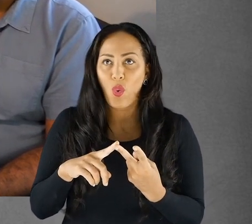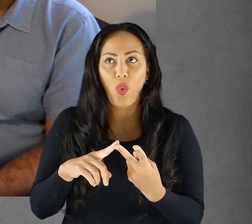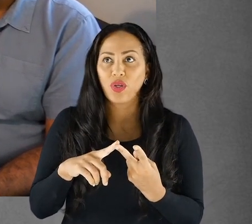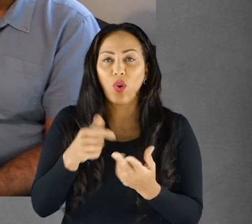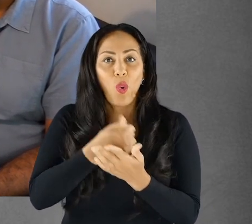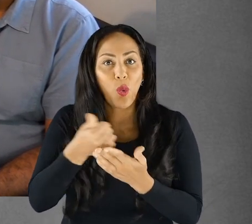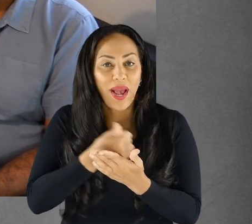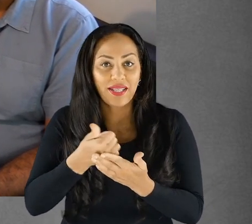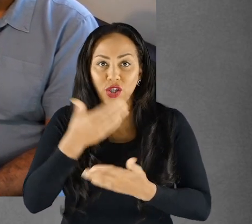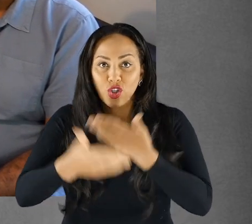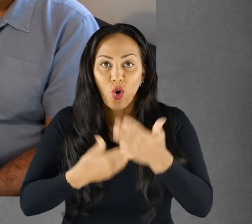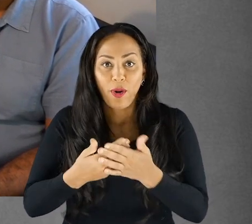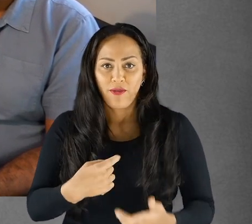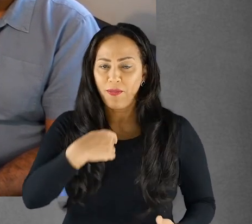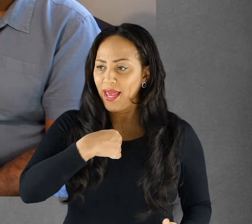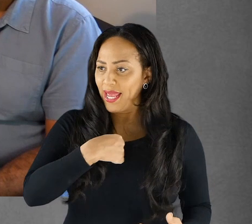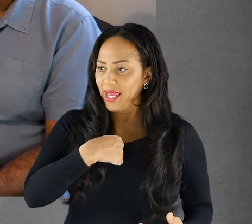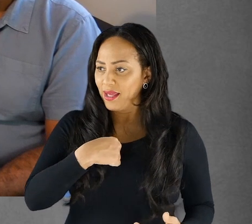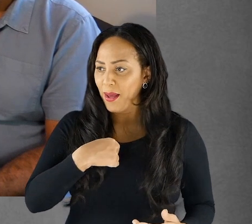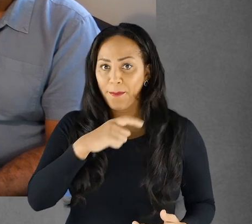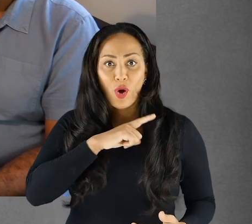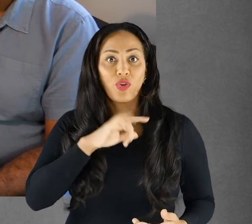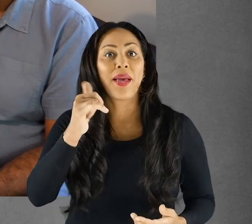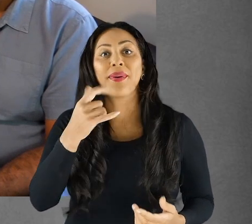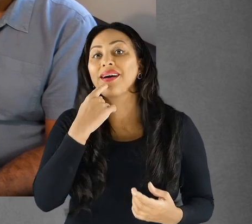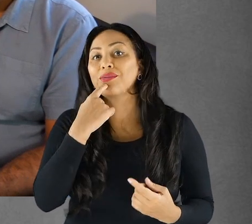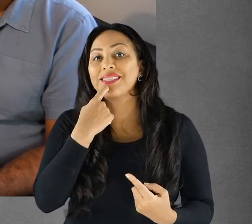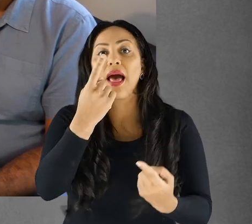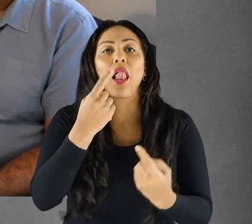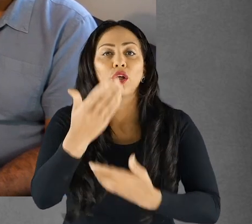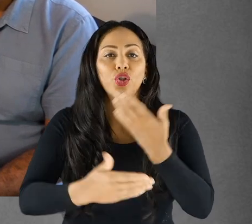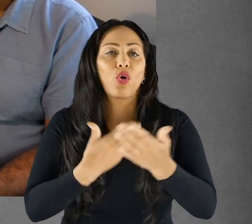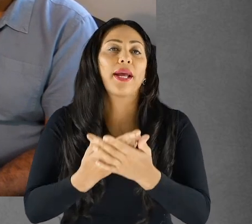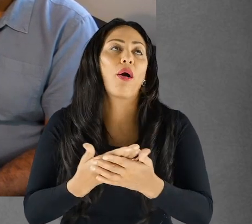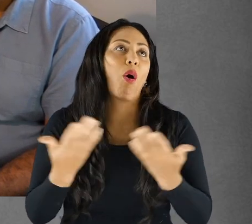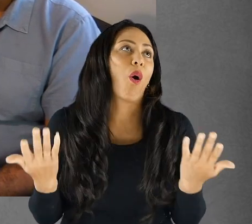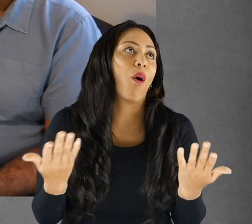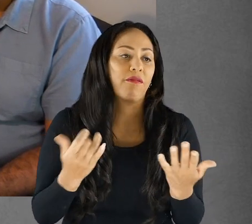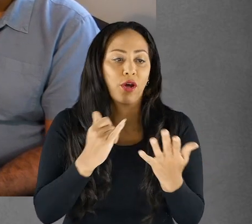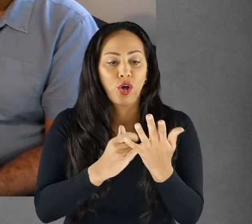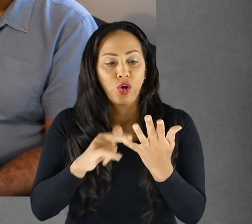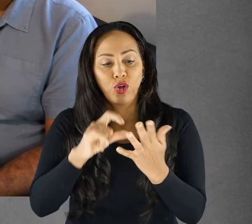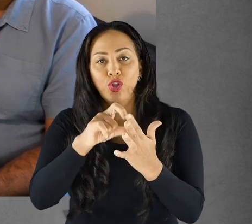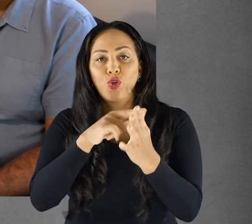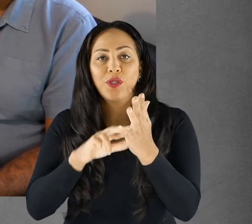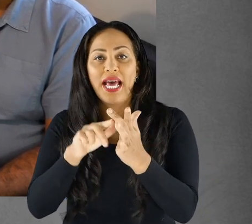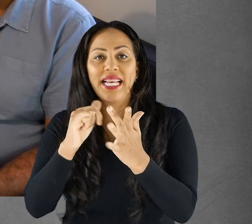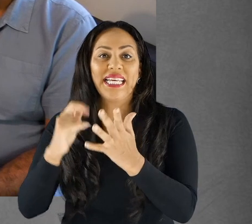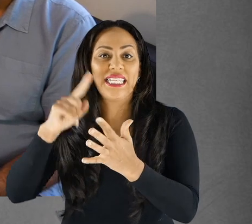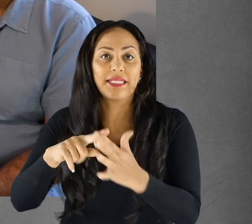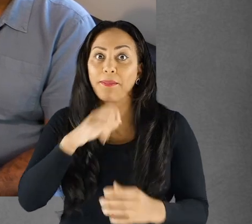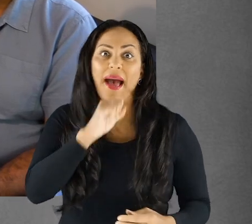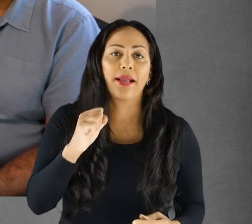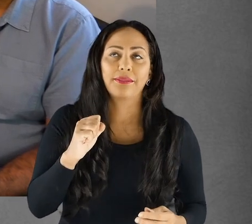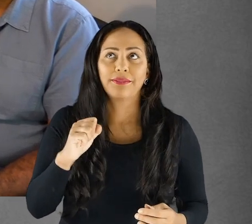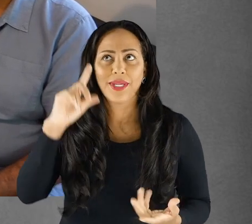or the story of everything? Because even if I told the story of a Sudanese man, I just